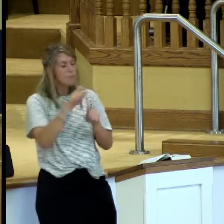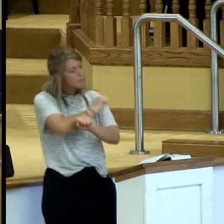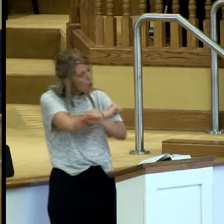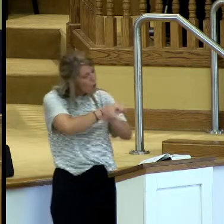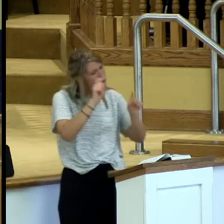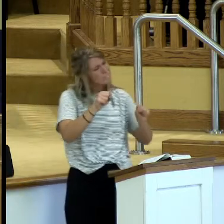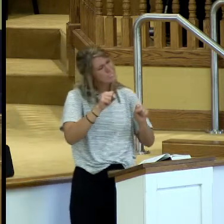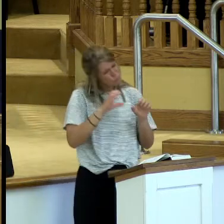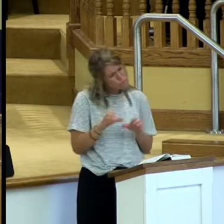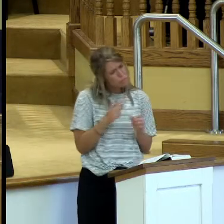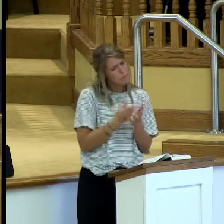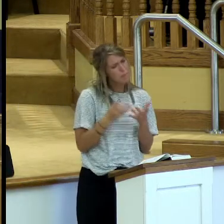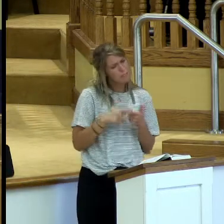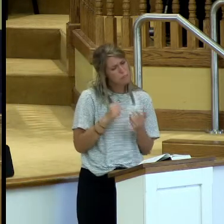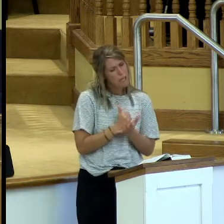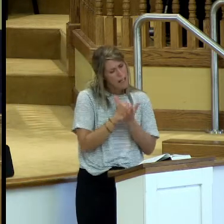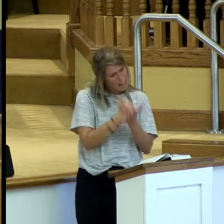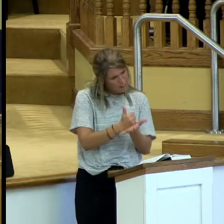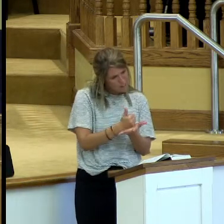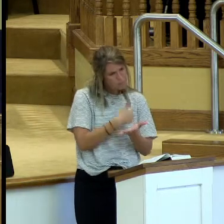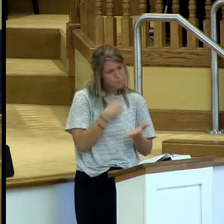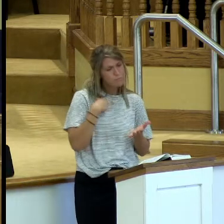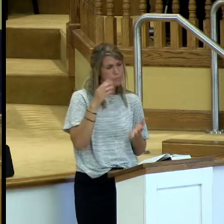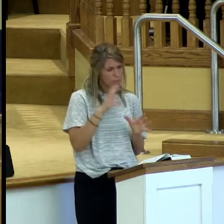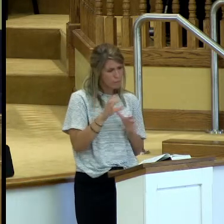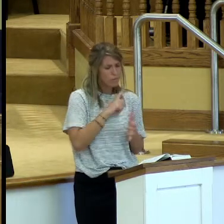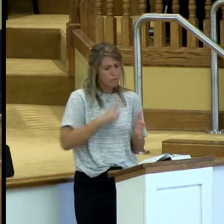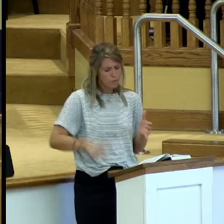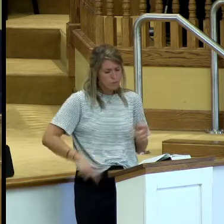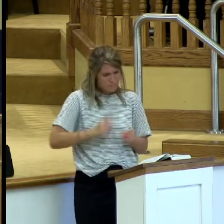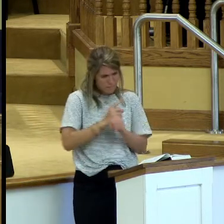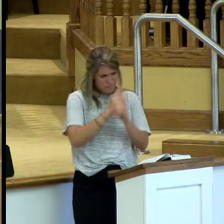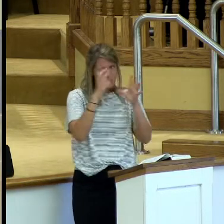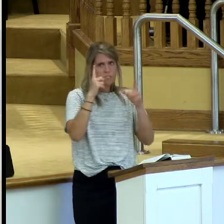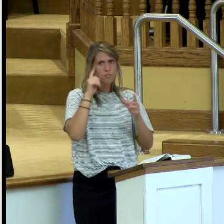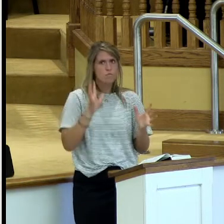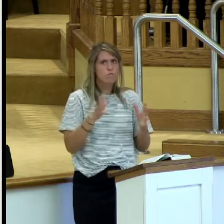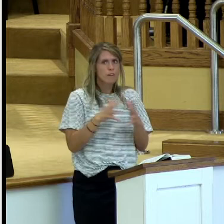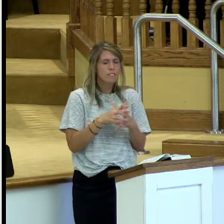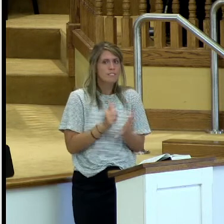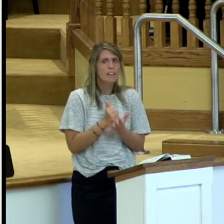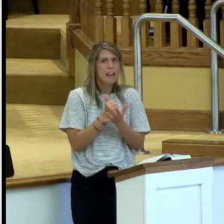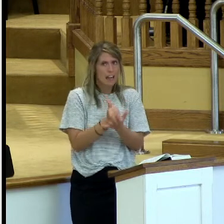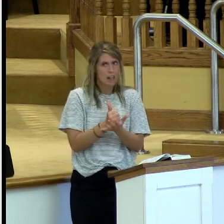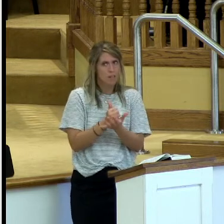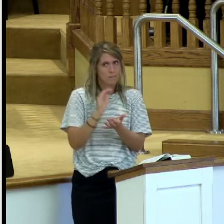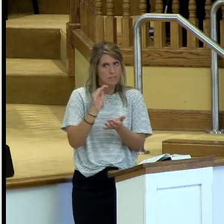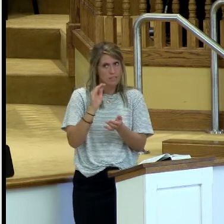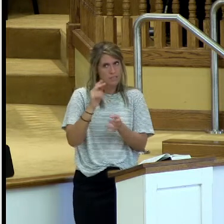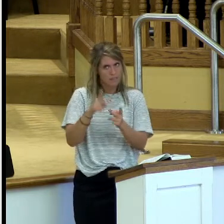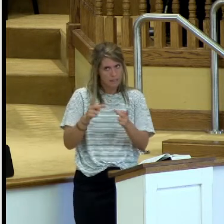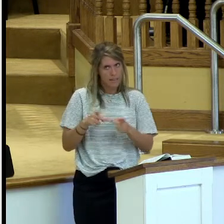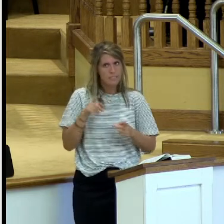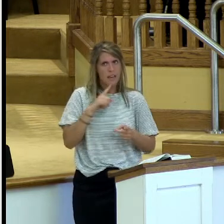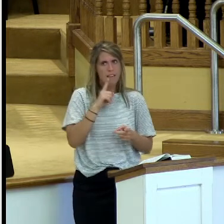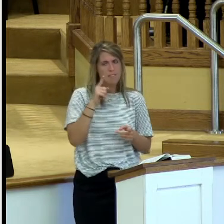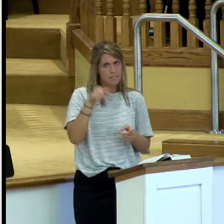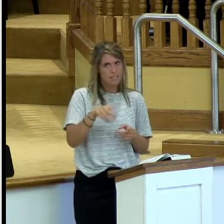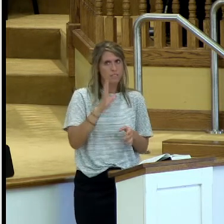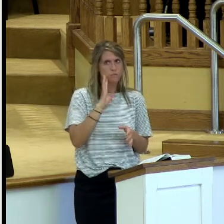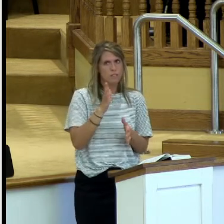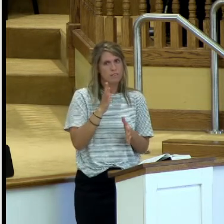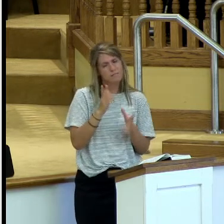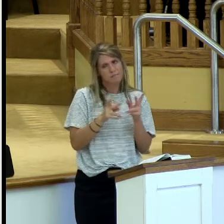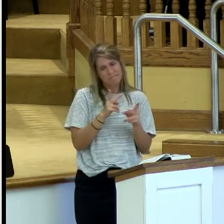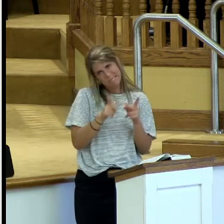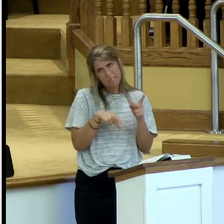all do something to help. We do. The Lord's given us the vision for a pregnancy help center. And along with this pregnancy help center, we want to